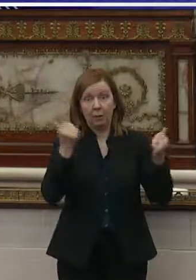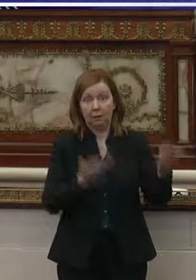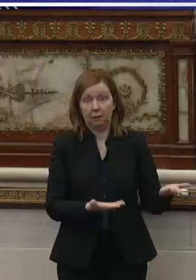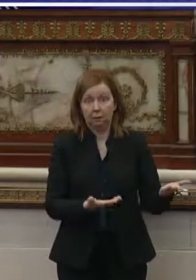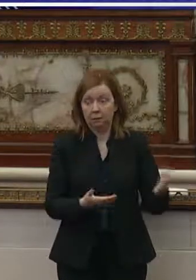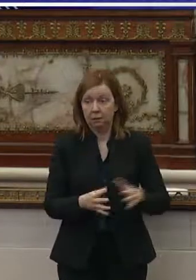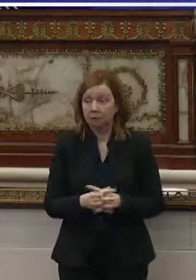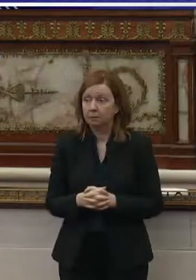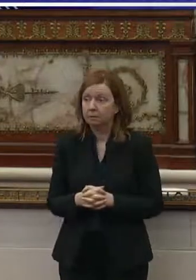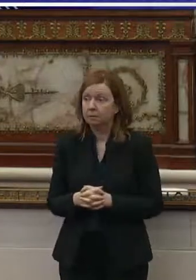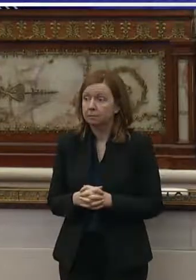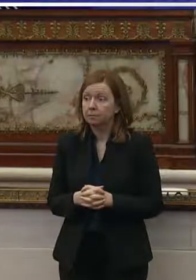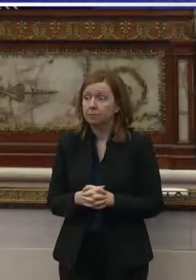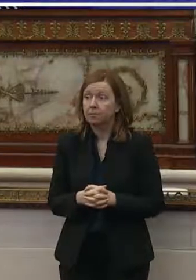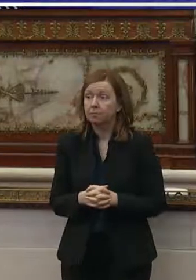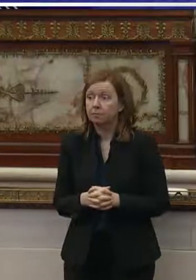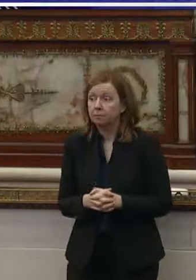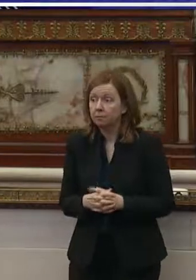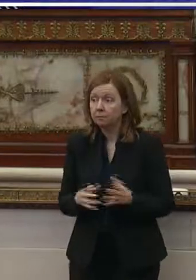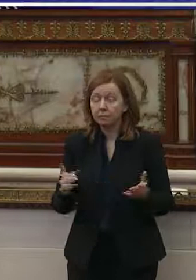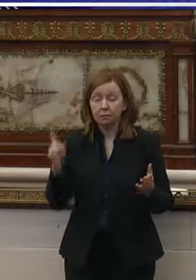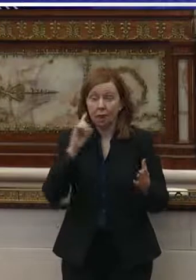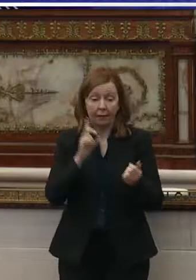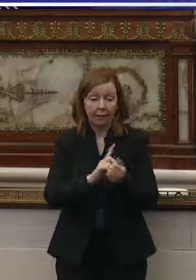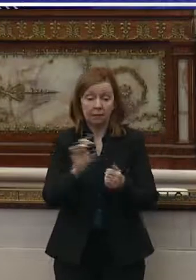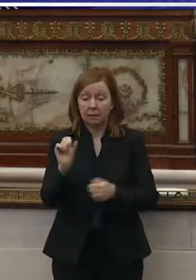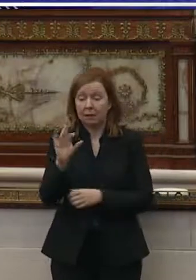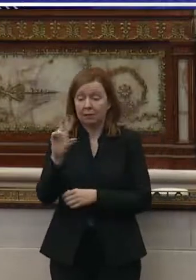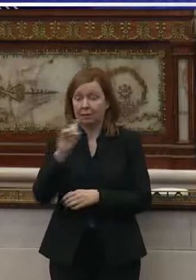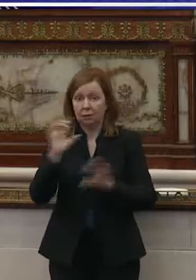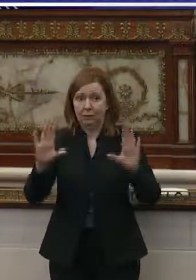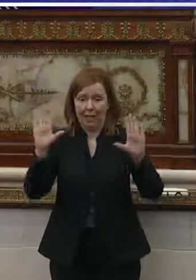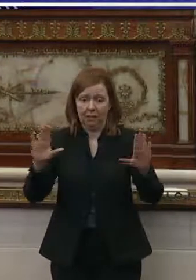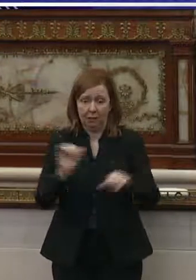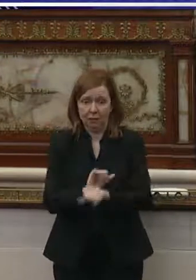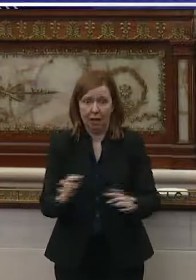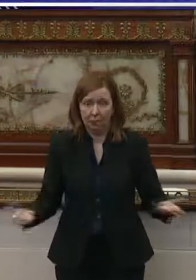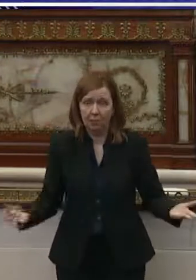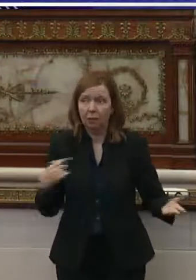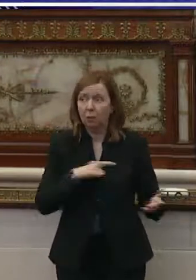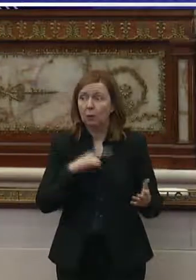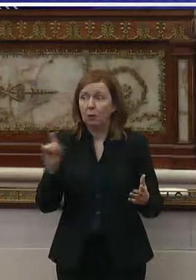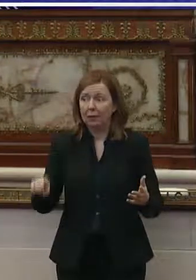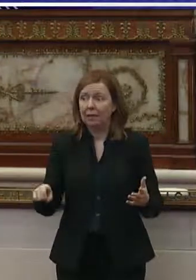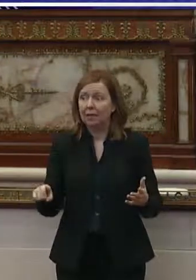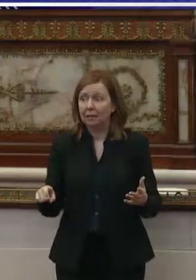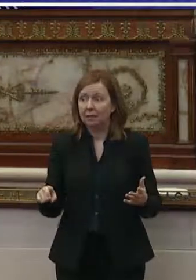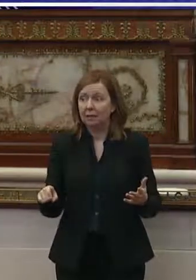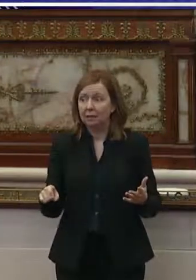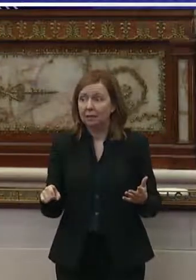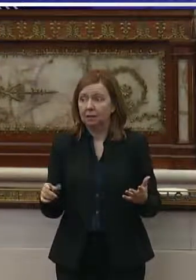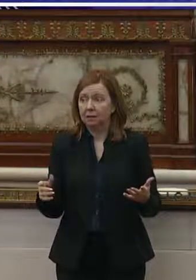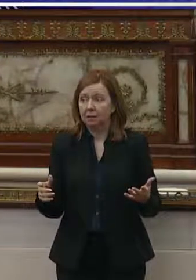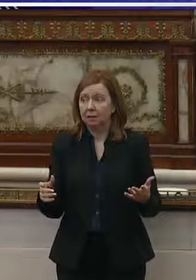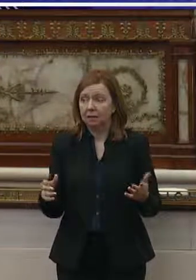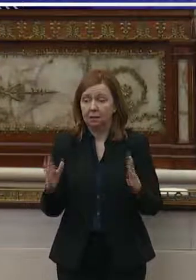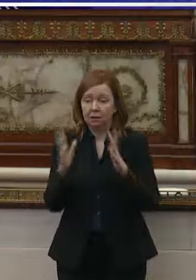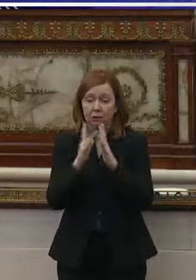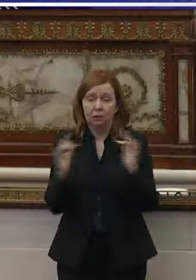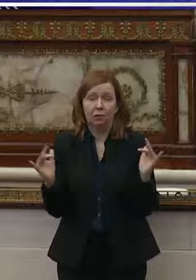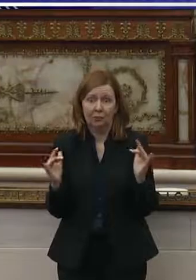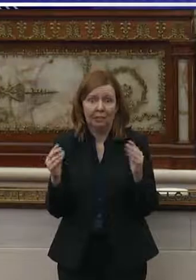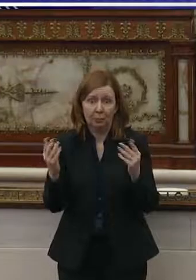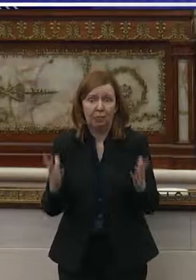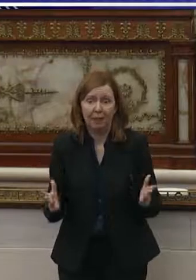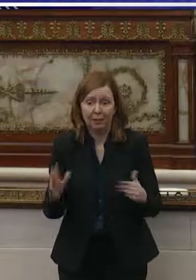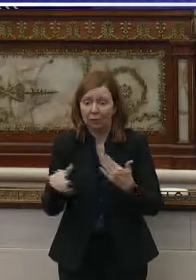city. I think Dr. Stanford is doing an excellent job. I think we need a diversity of providers,